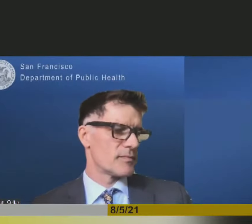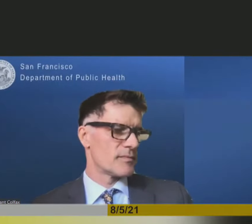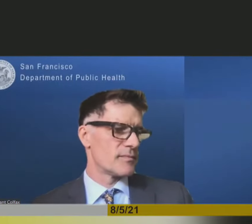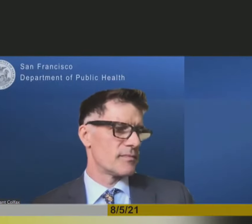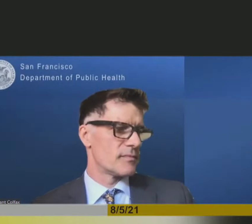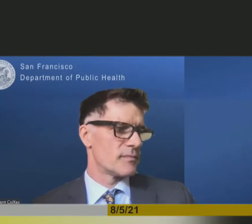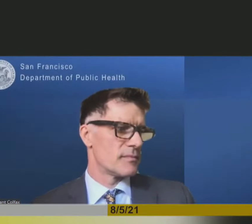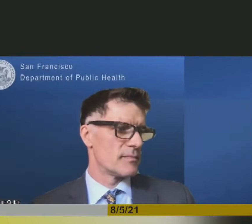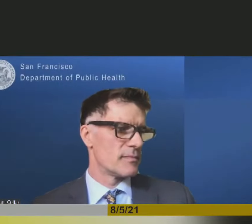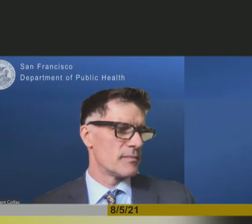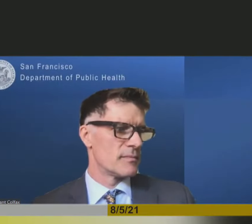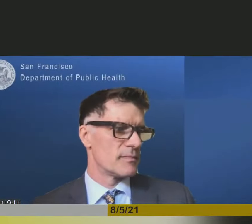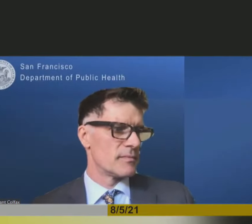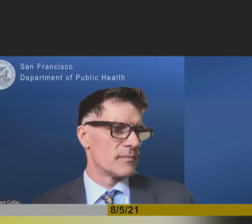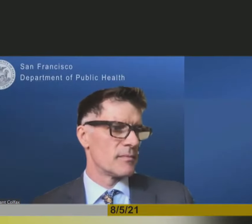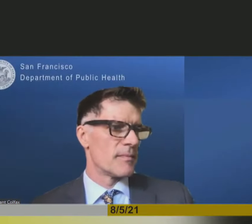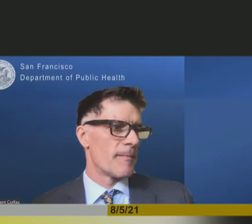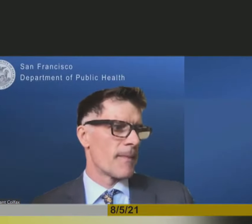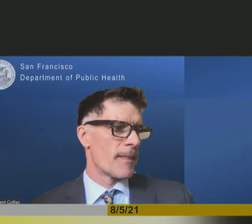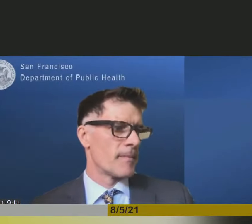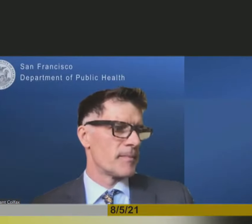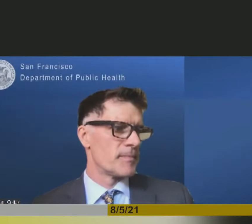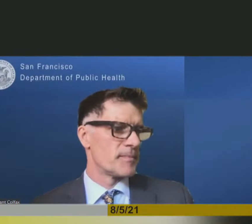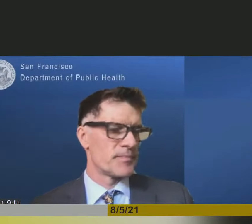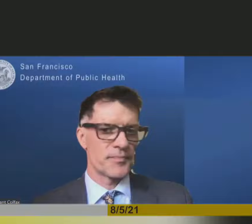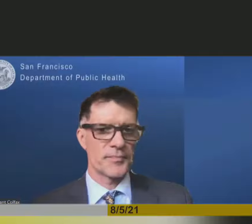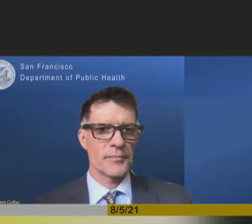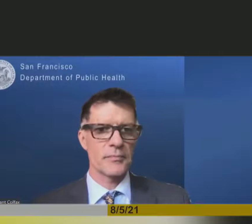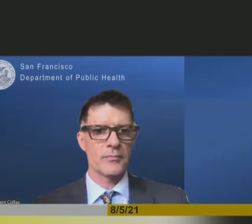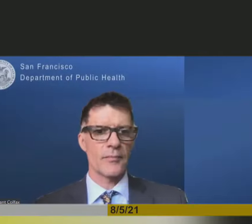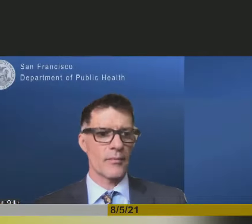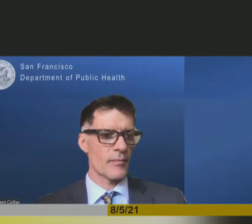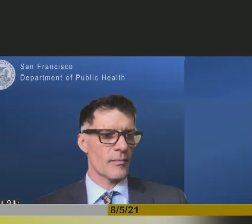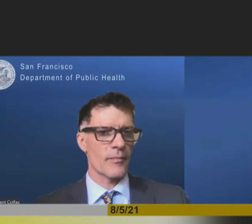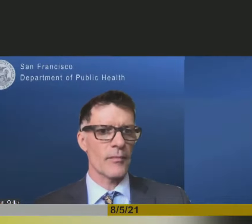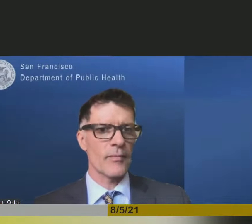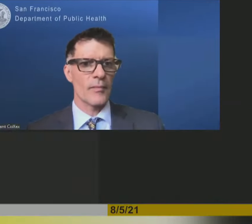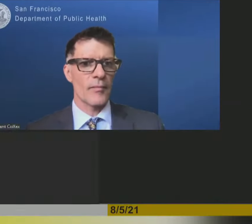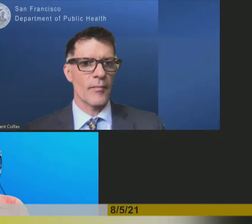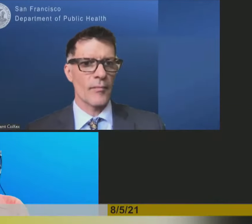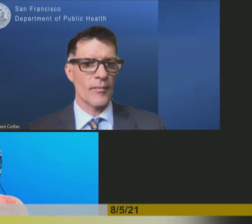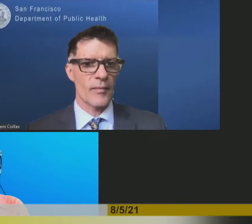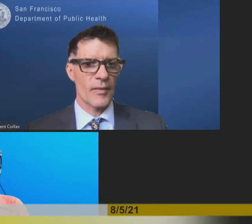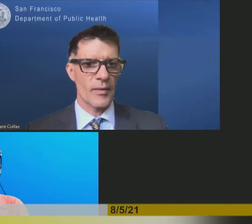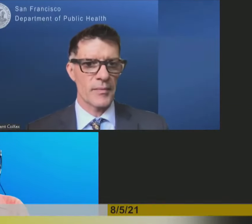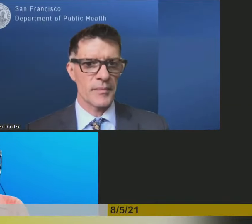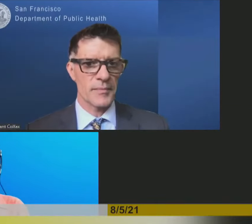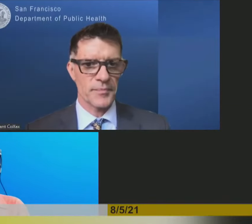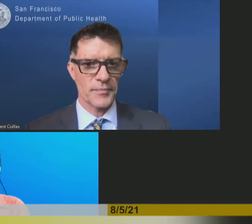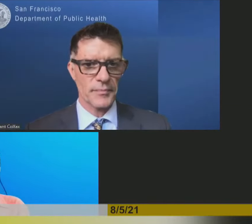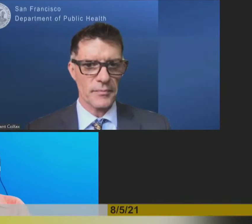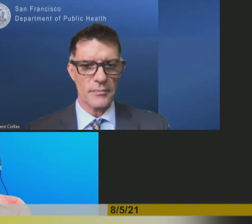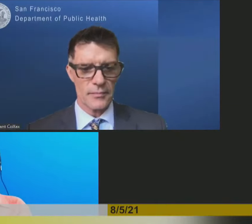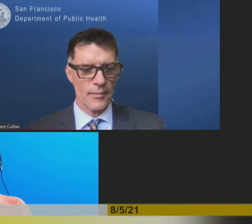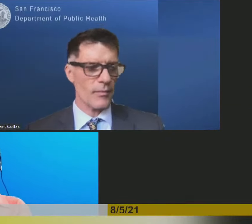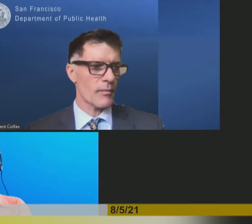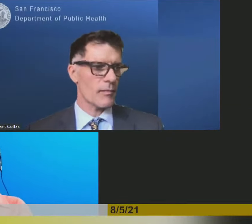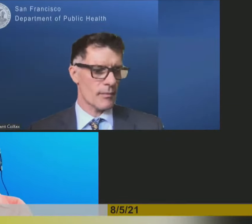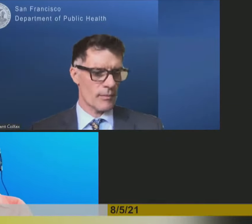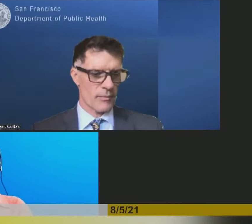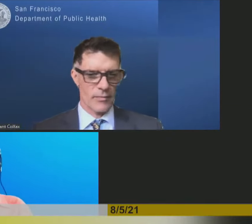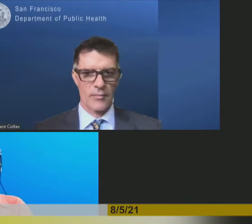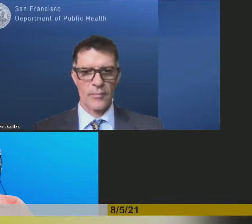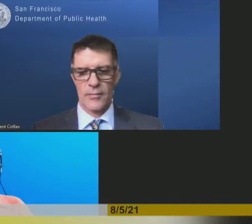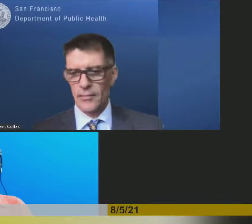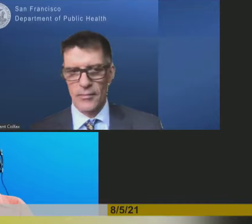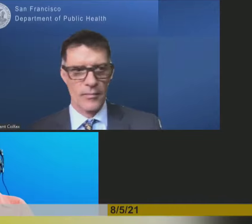And so if you have any questions, please do continue to send them through the chat to Q&A-Katie Tang. But before we get